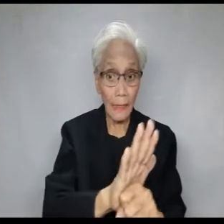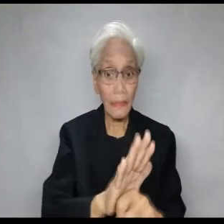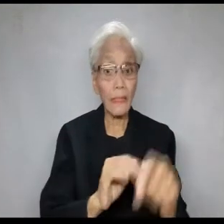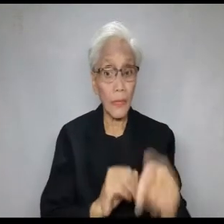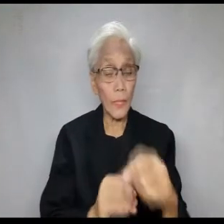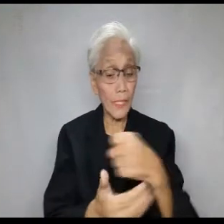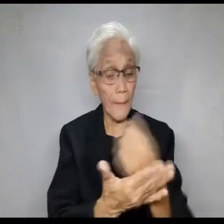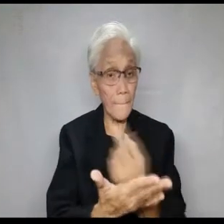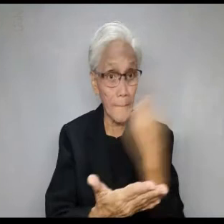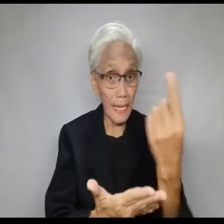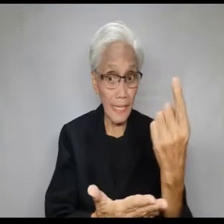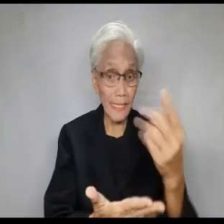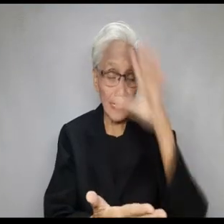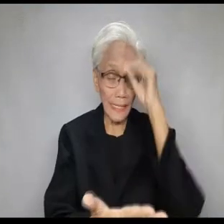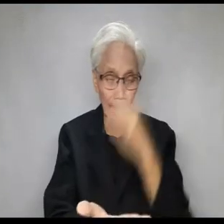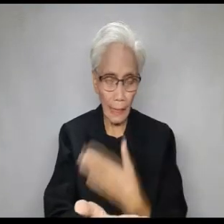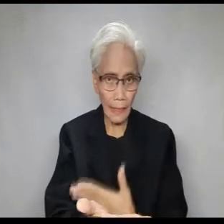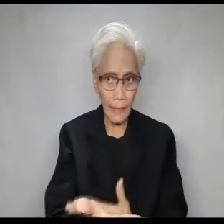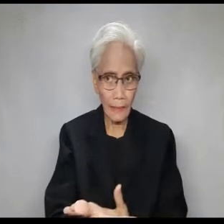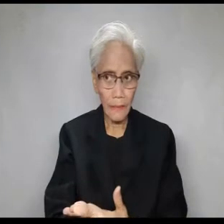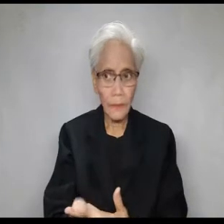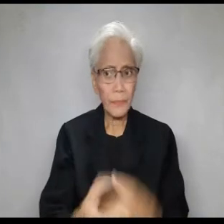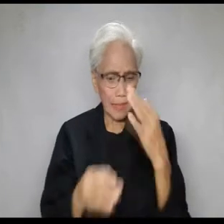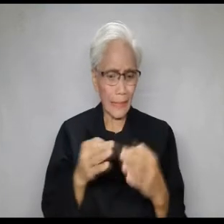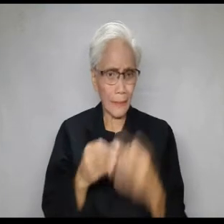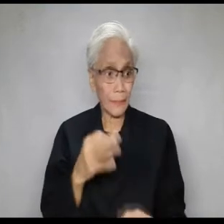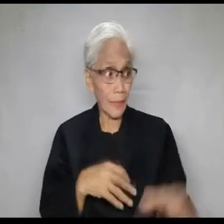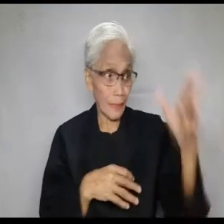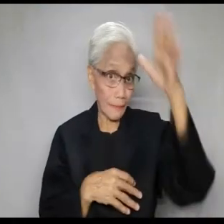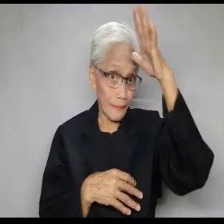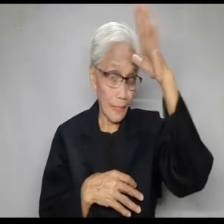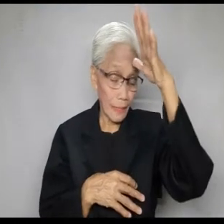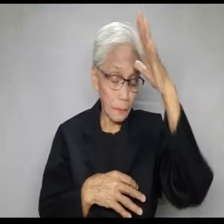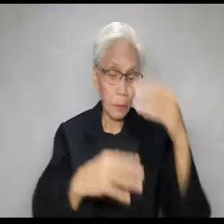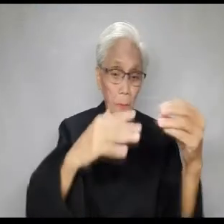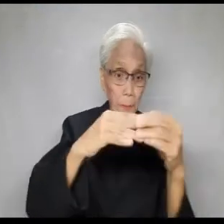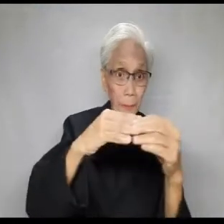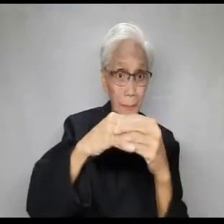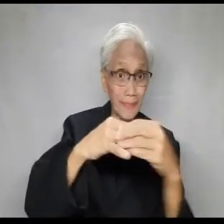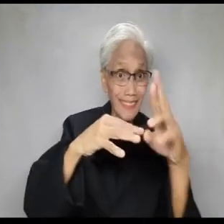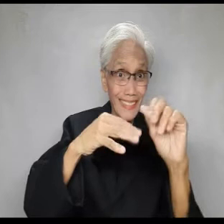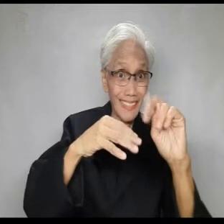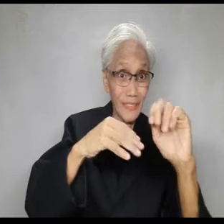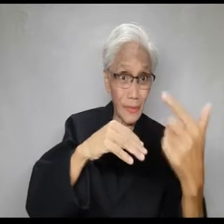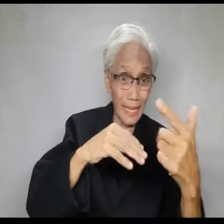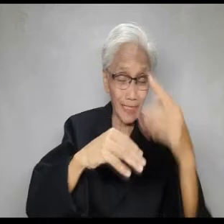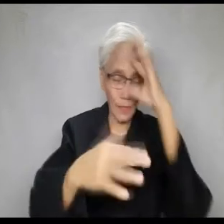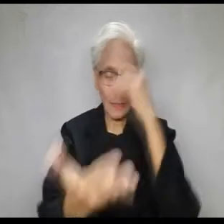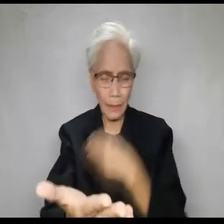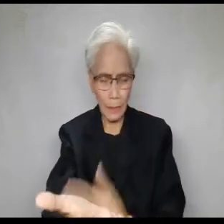sign that he was somebody's son. Finally, the father puts a ring on his son's